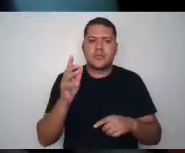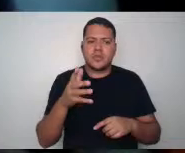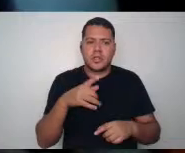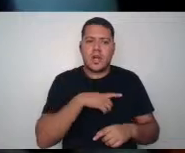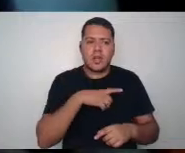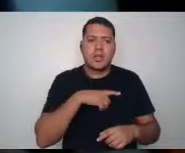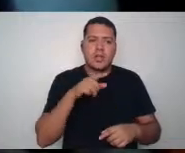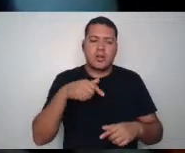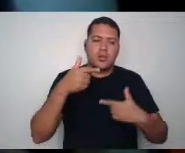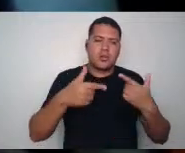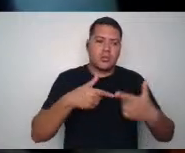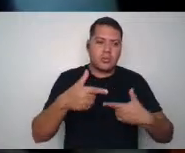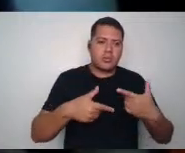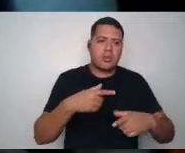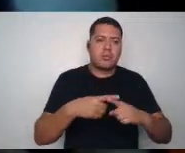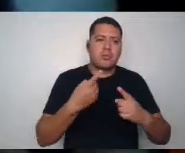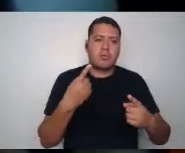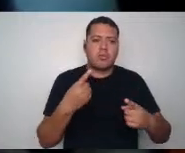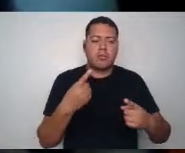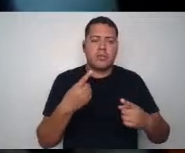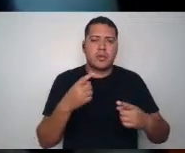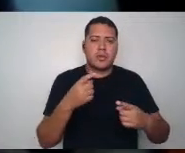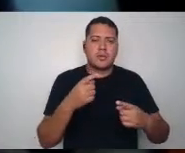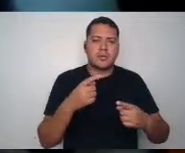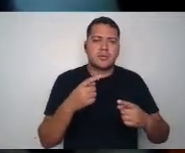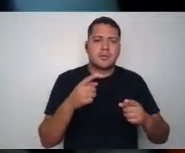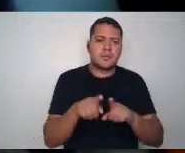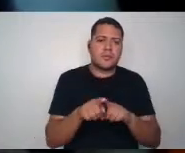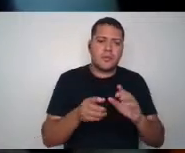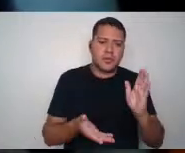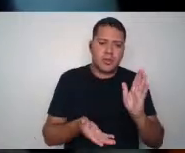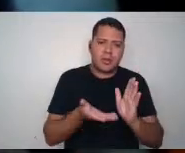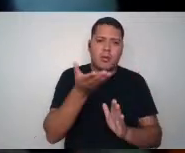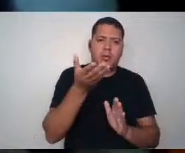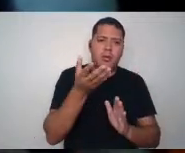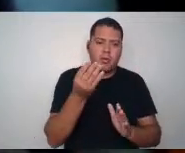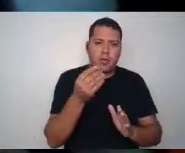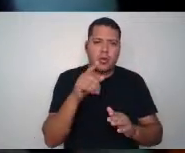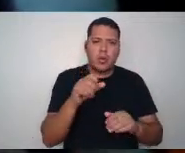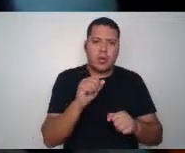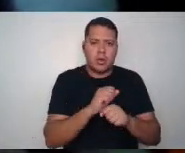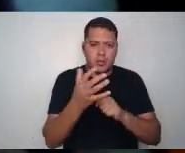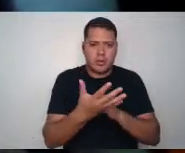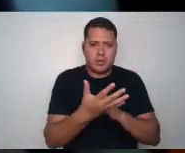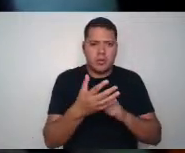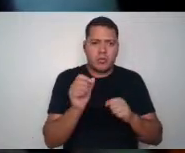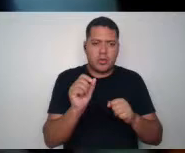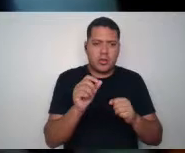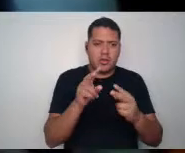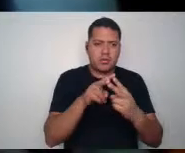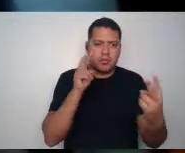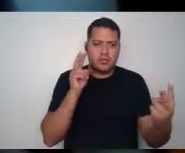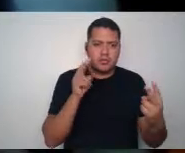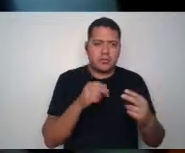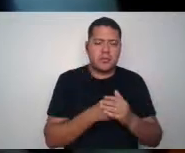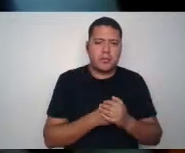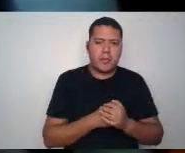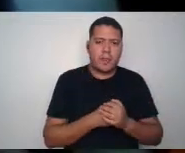other modalities, which already had this, but